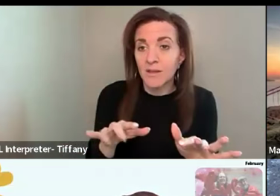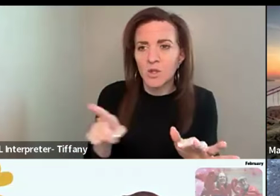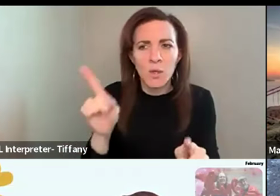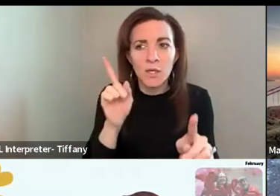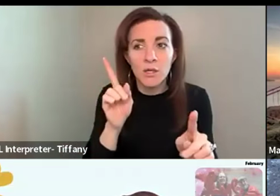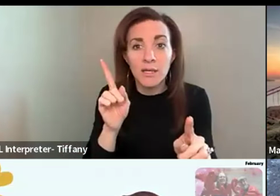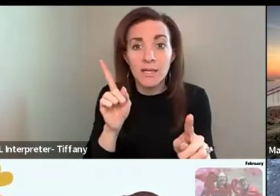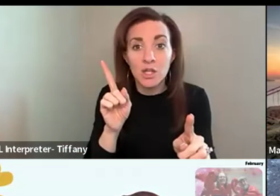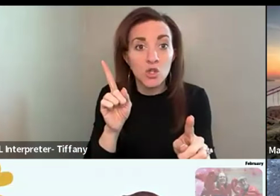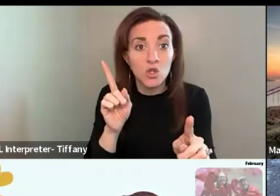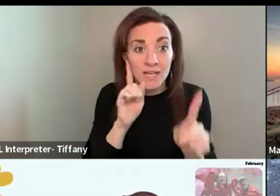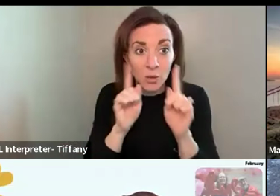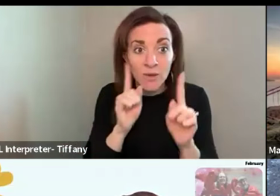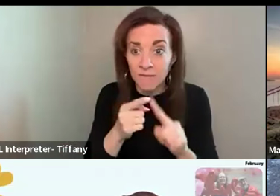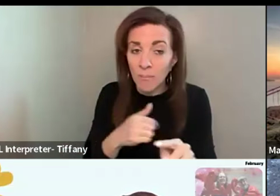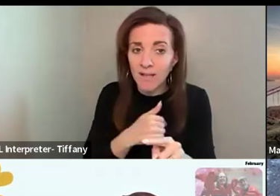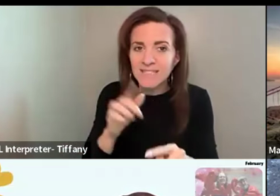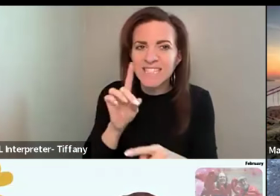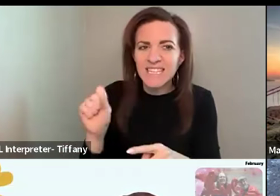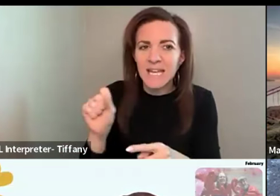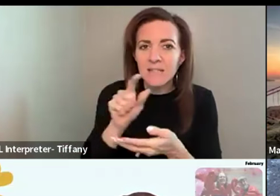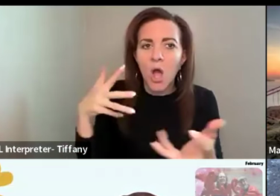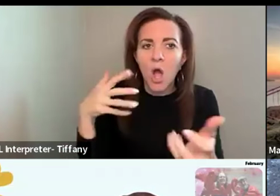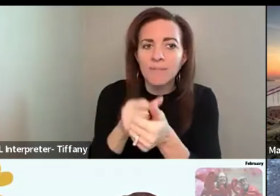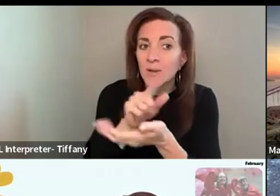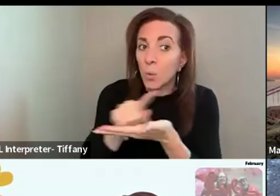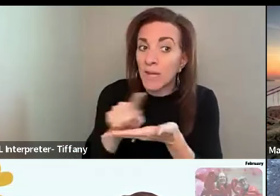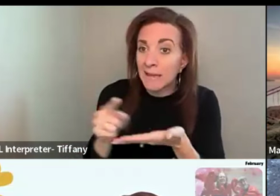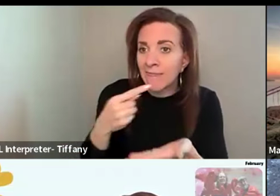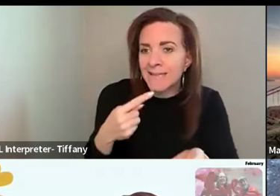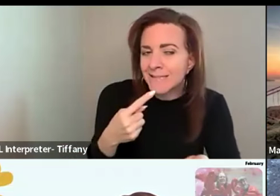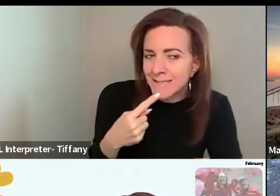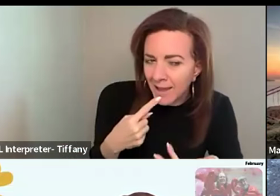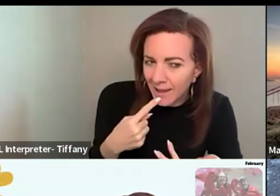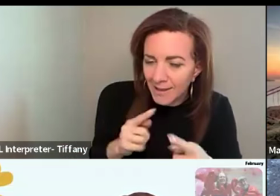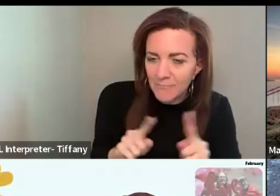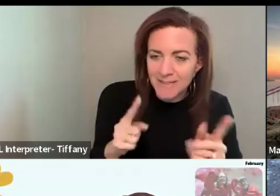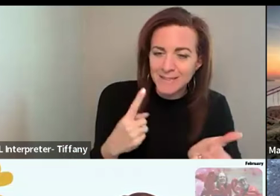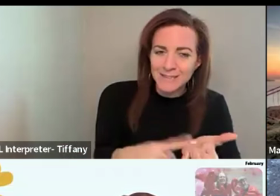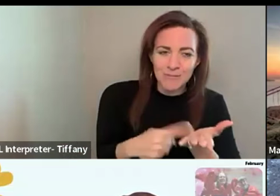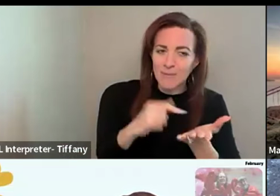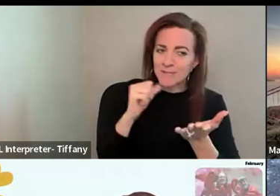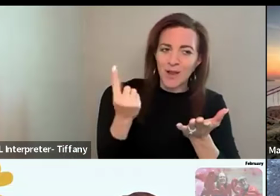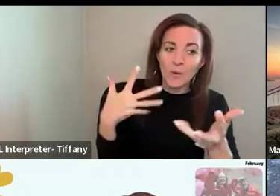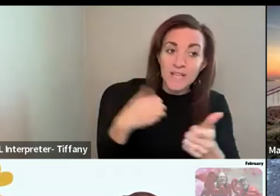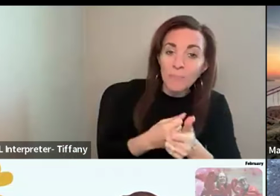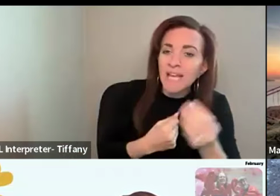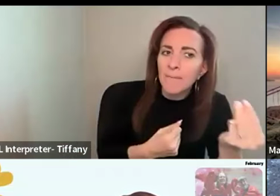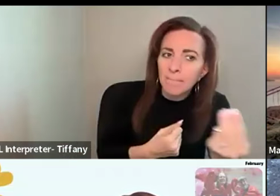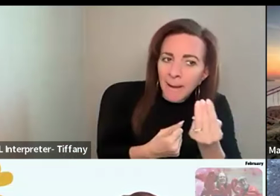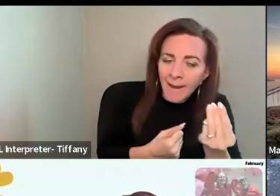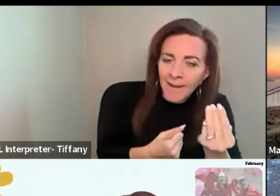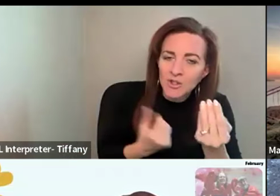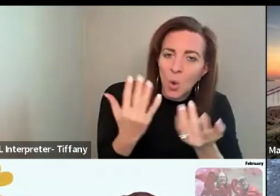hearing from us, DDS is updating it month or weekly. They've advised, but sometimes it's not always on a Monday. So we'll check back the following